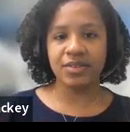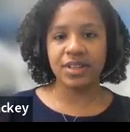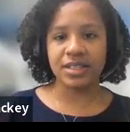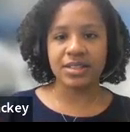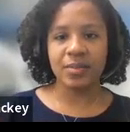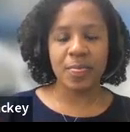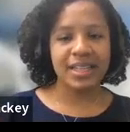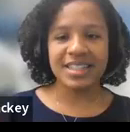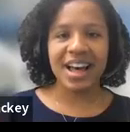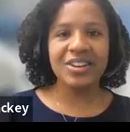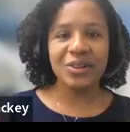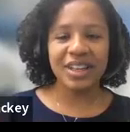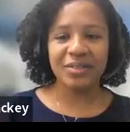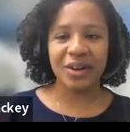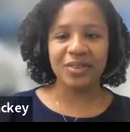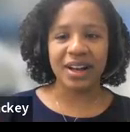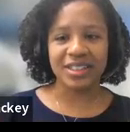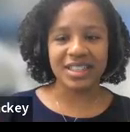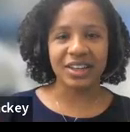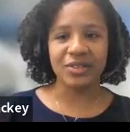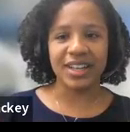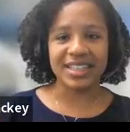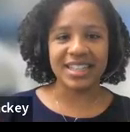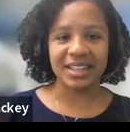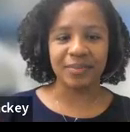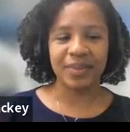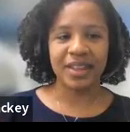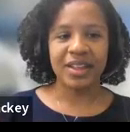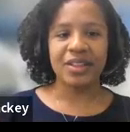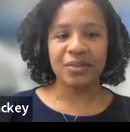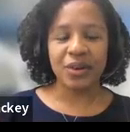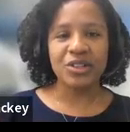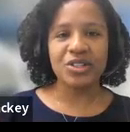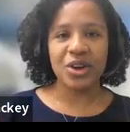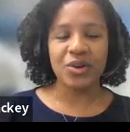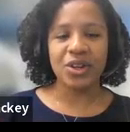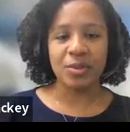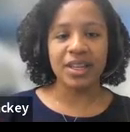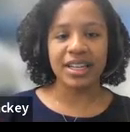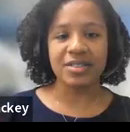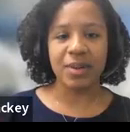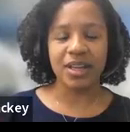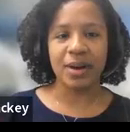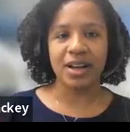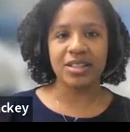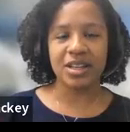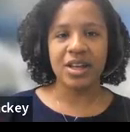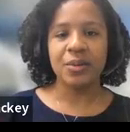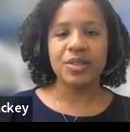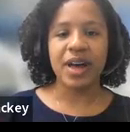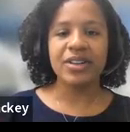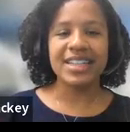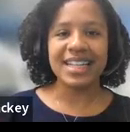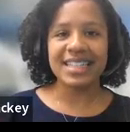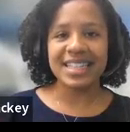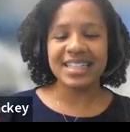since the 50s. It's not a newly evolved virus like COVID-19. The first known human case of monkeypox